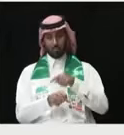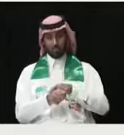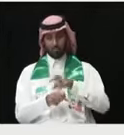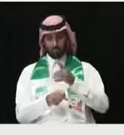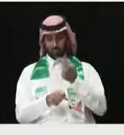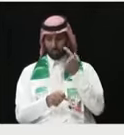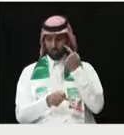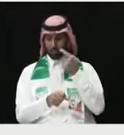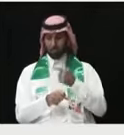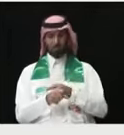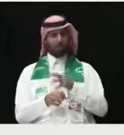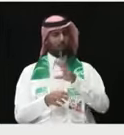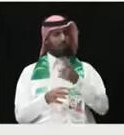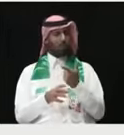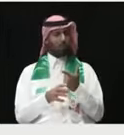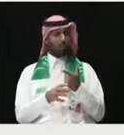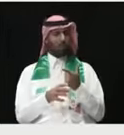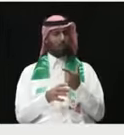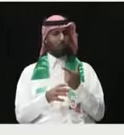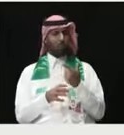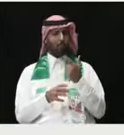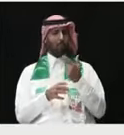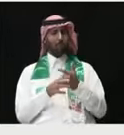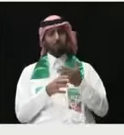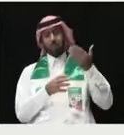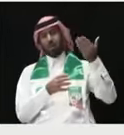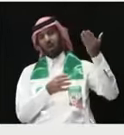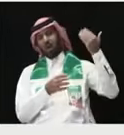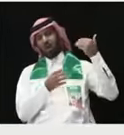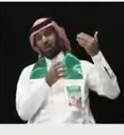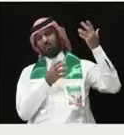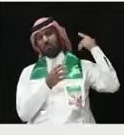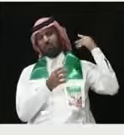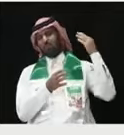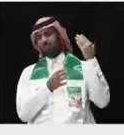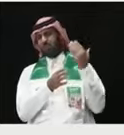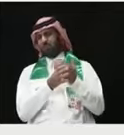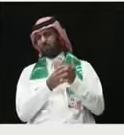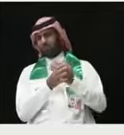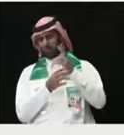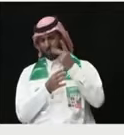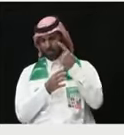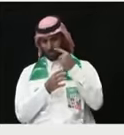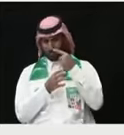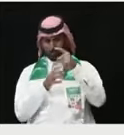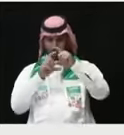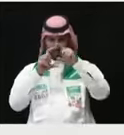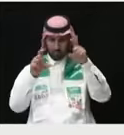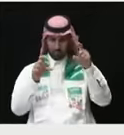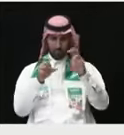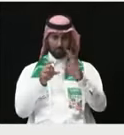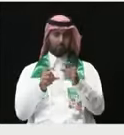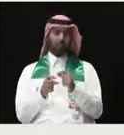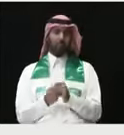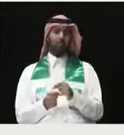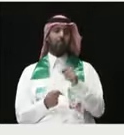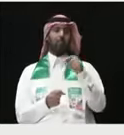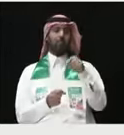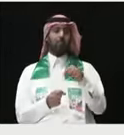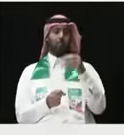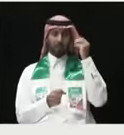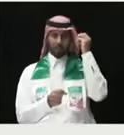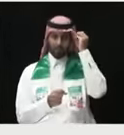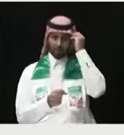at what time it happened? It happened in the past because of this D, and this one is going to give